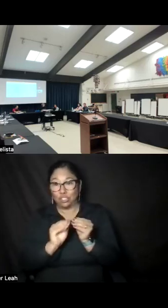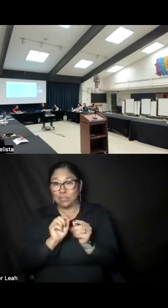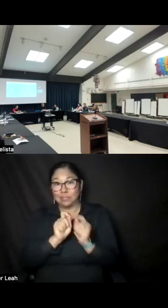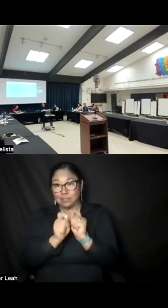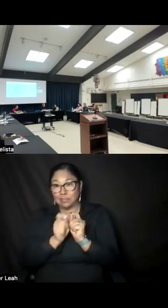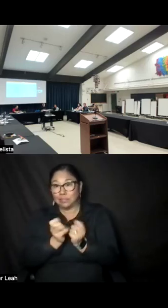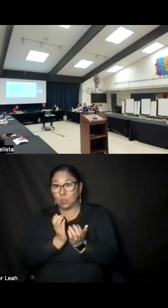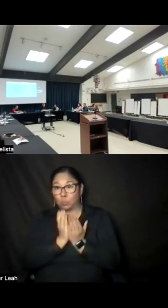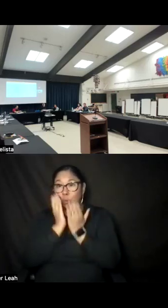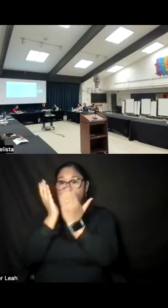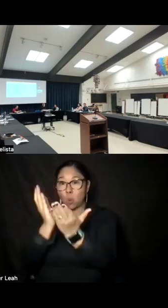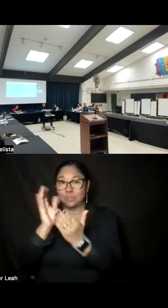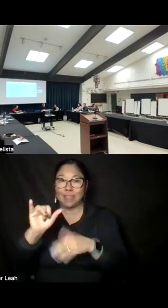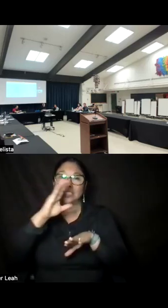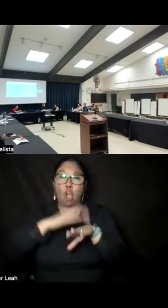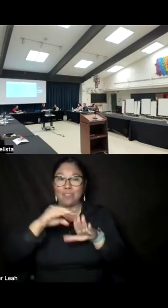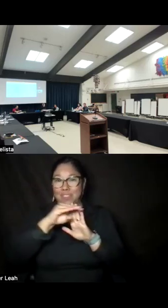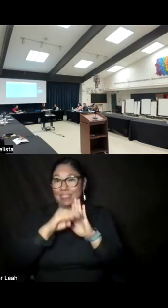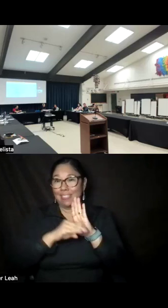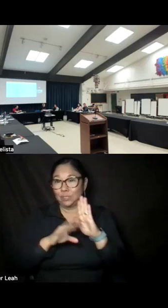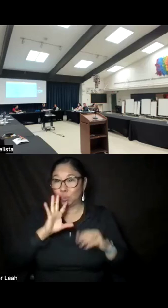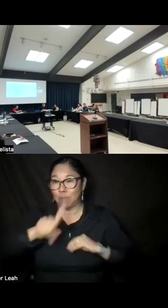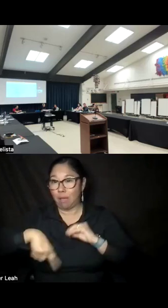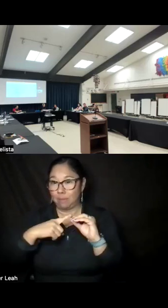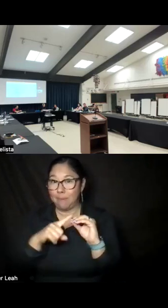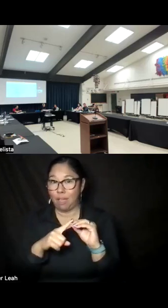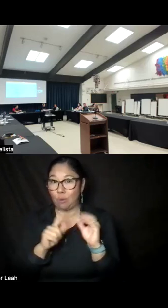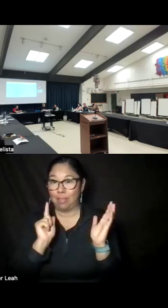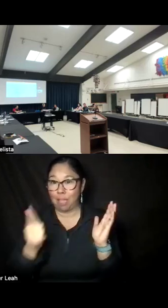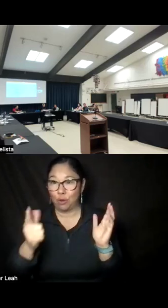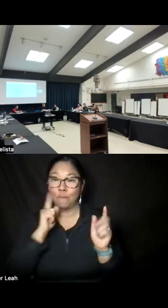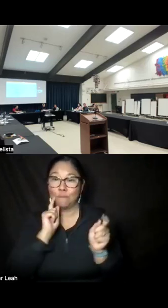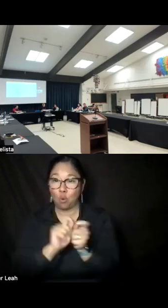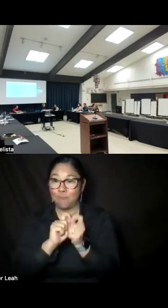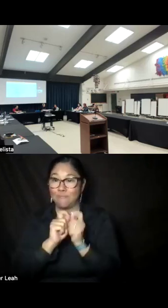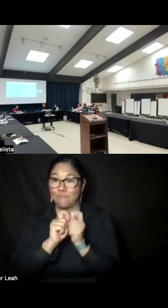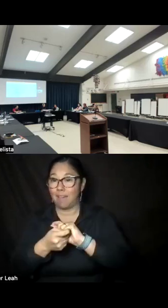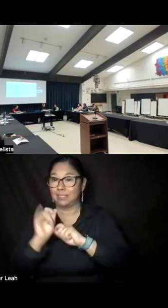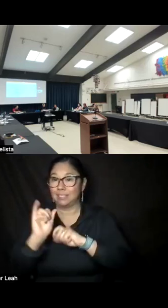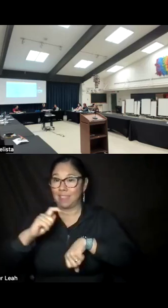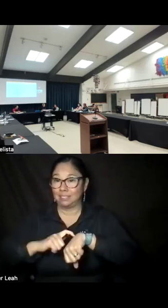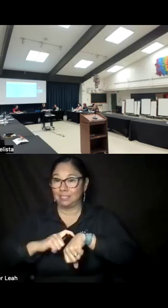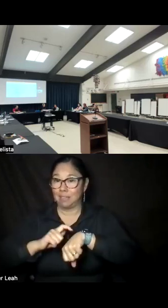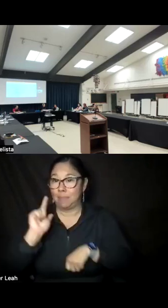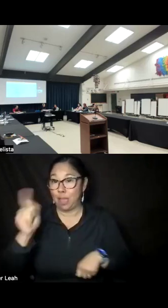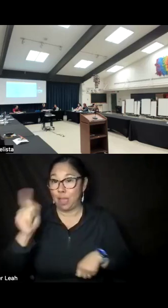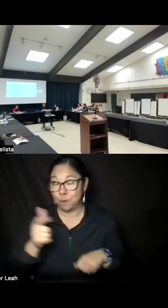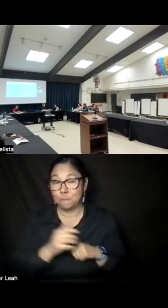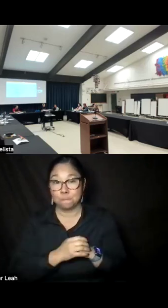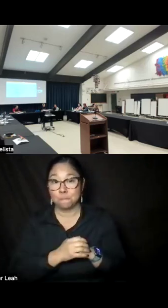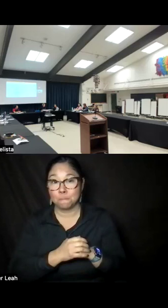be on the list of things to talk about to revise potentially at that time. Sarah?